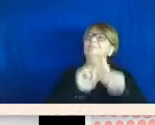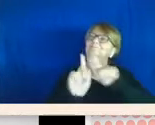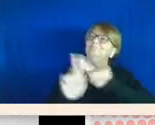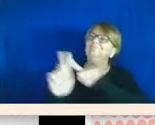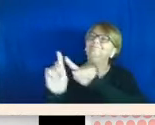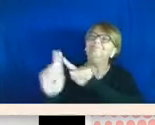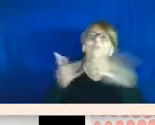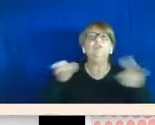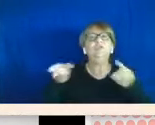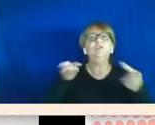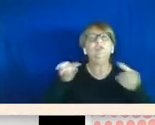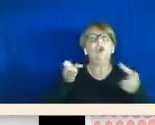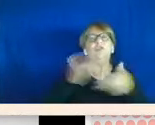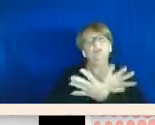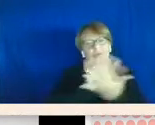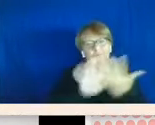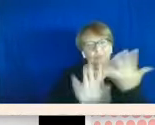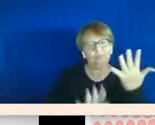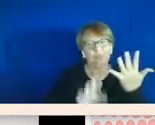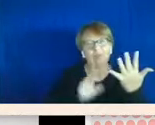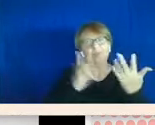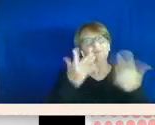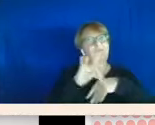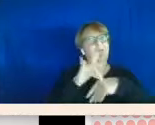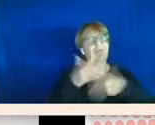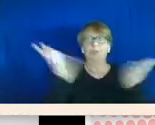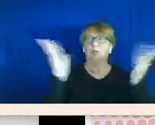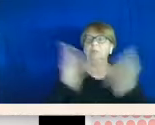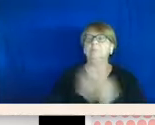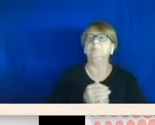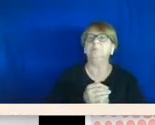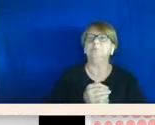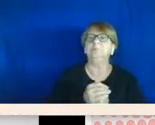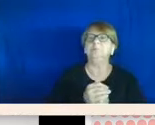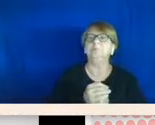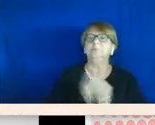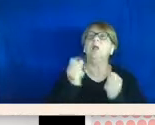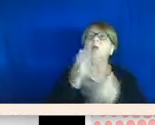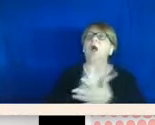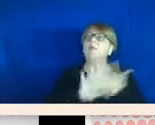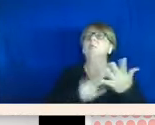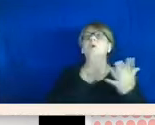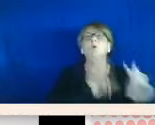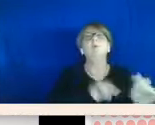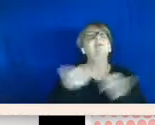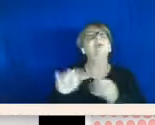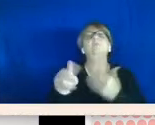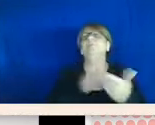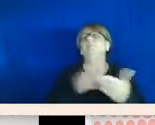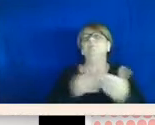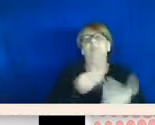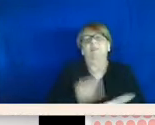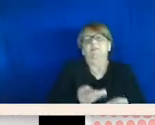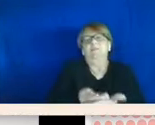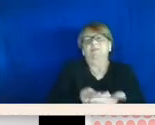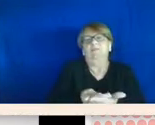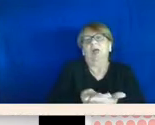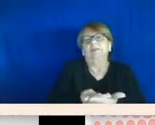is available out there. And a lot of them are the same regardless of the funding source. Next slide,